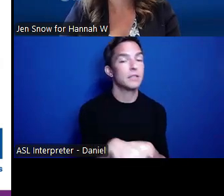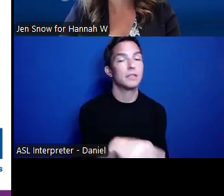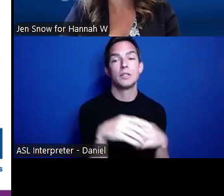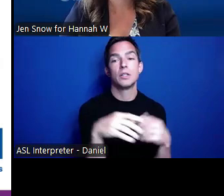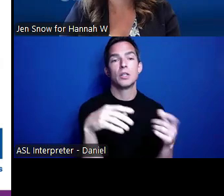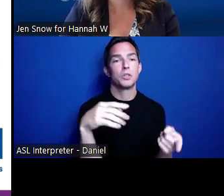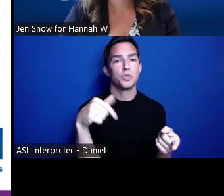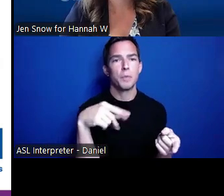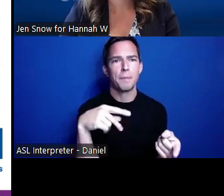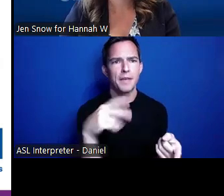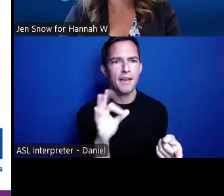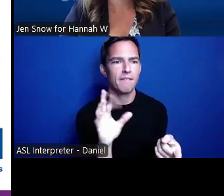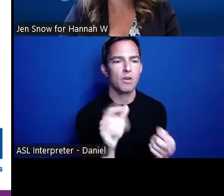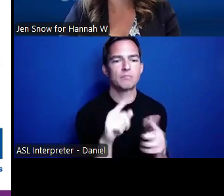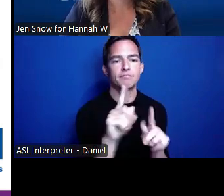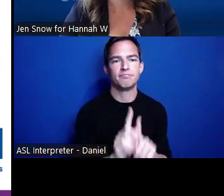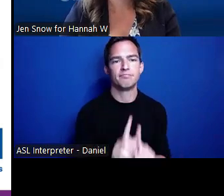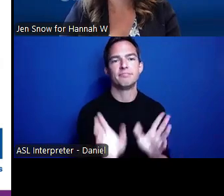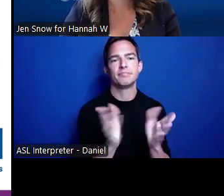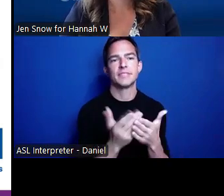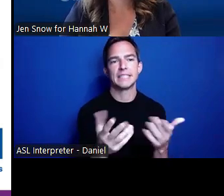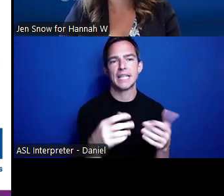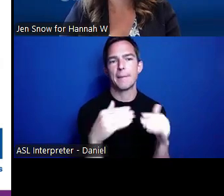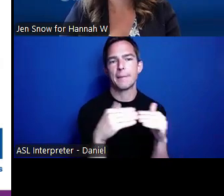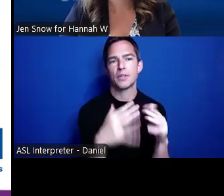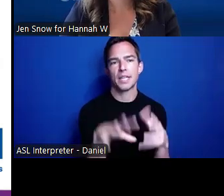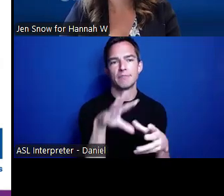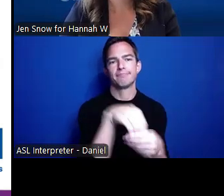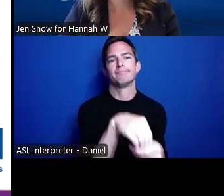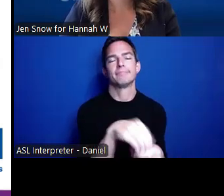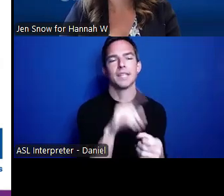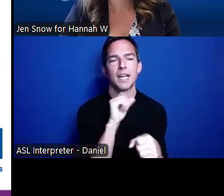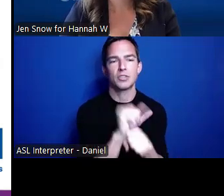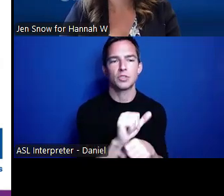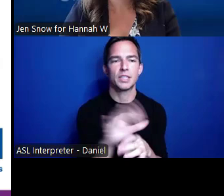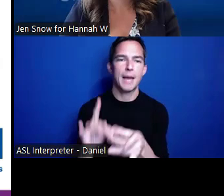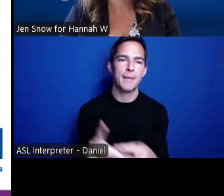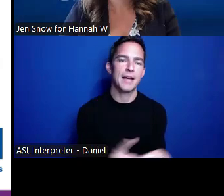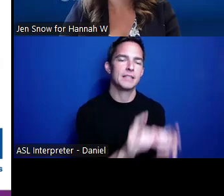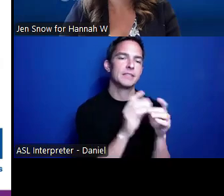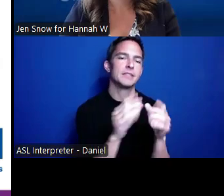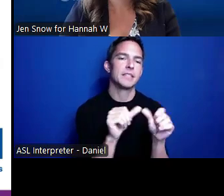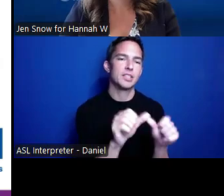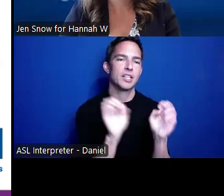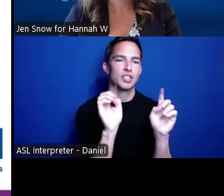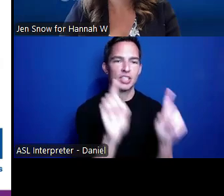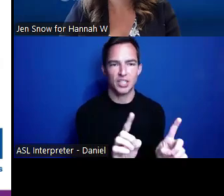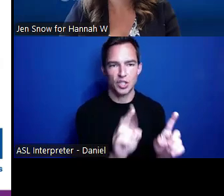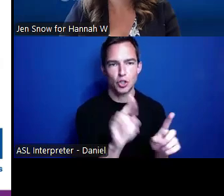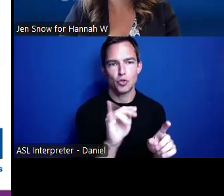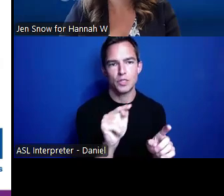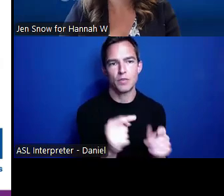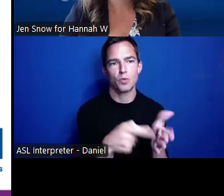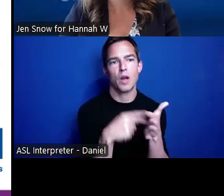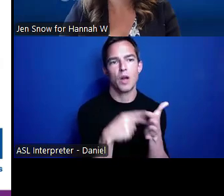QPR. And, there's other things that peers can tag into that actually tie back to their continuing education unit requirements